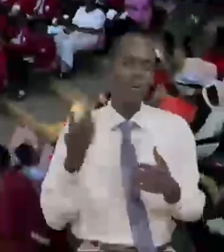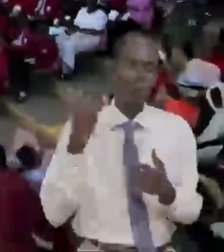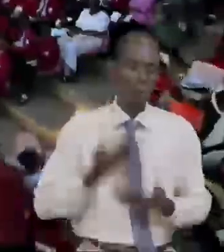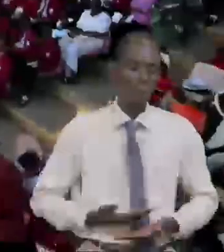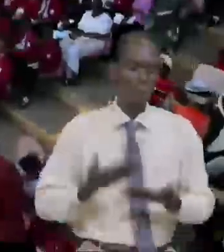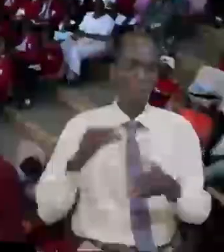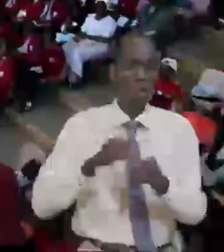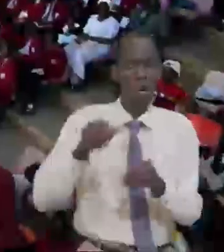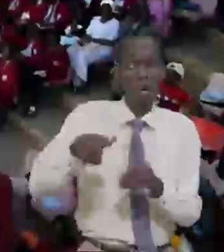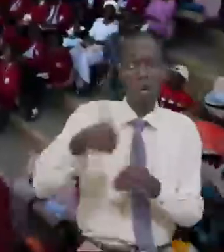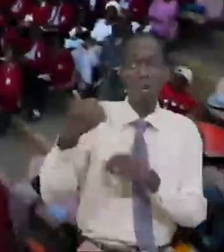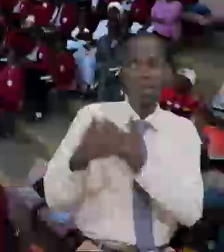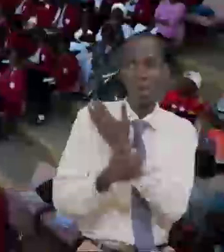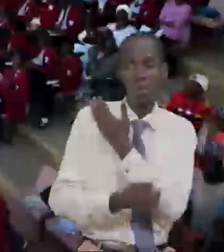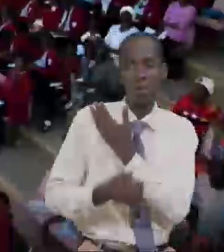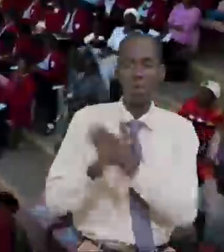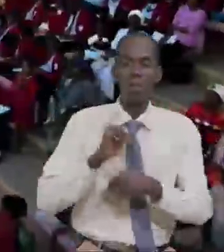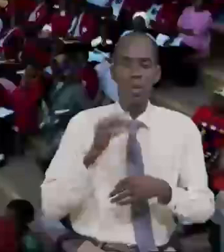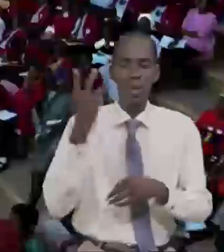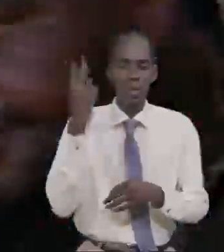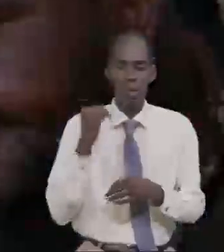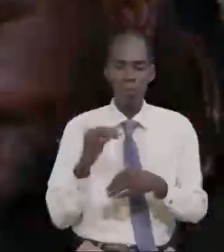this adversity, you will advance.